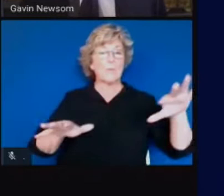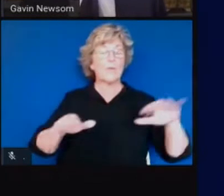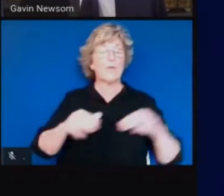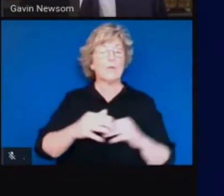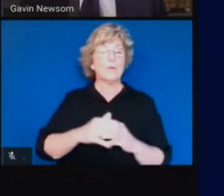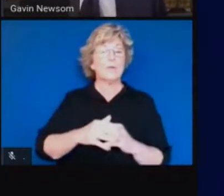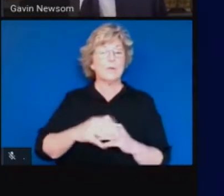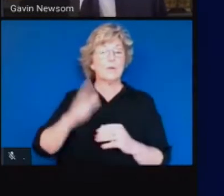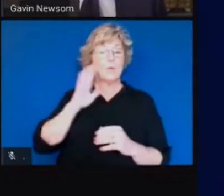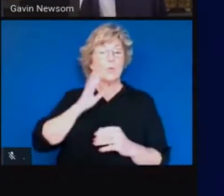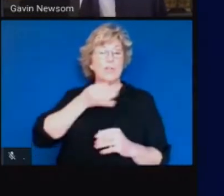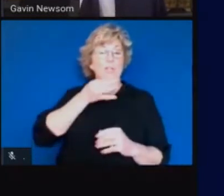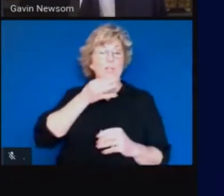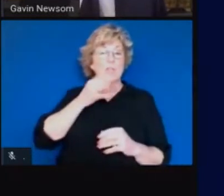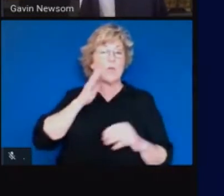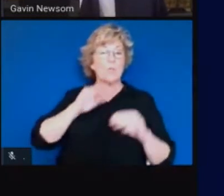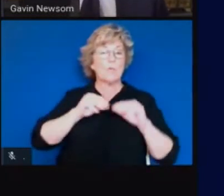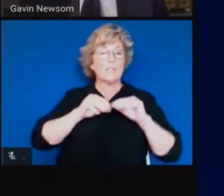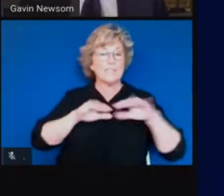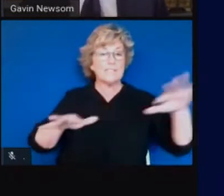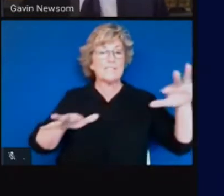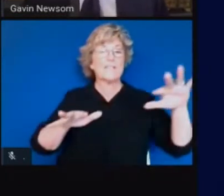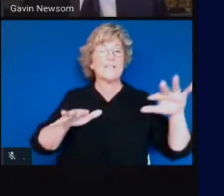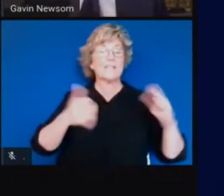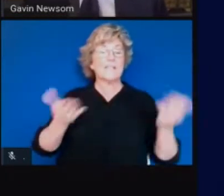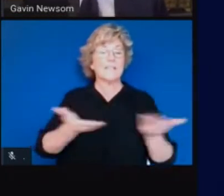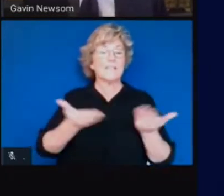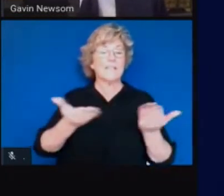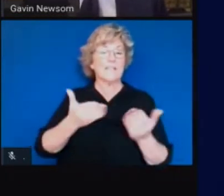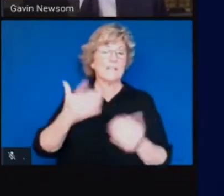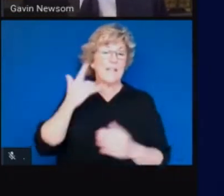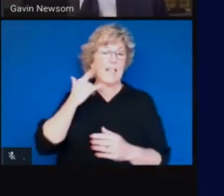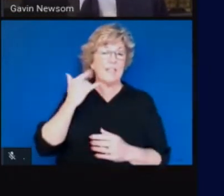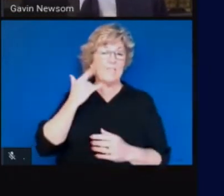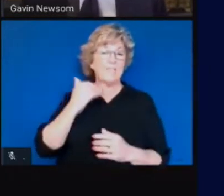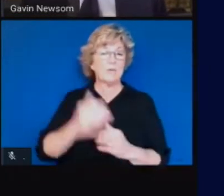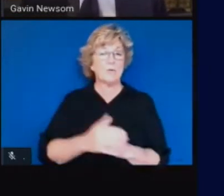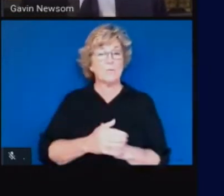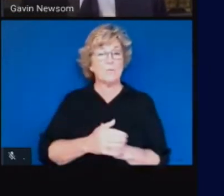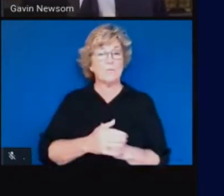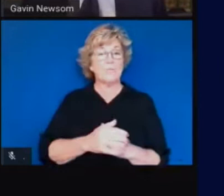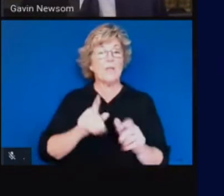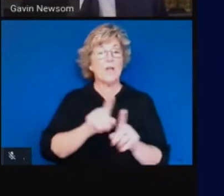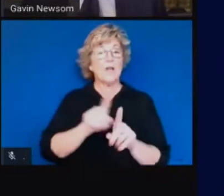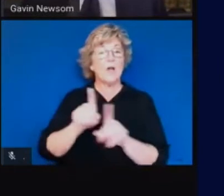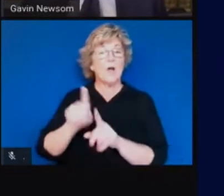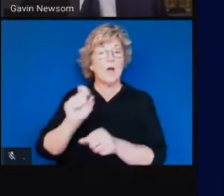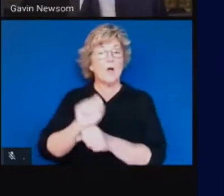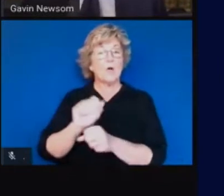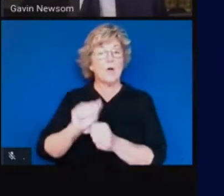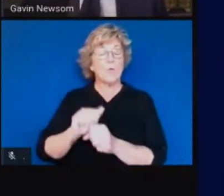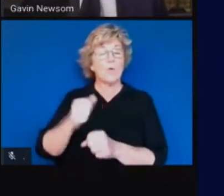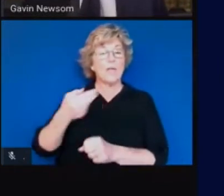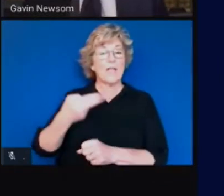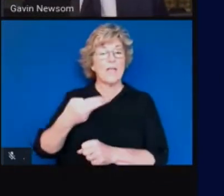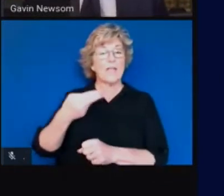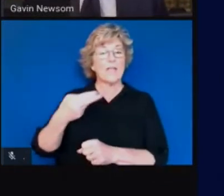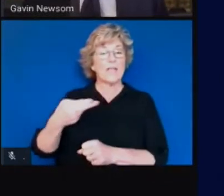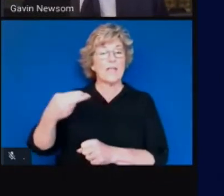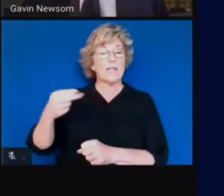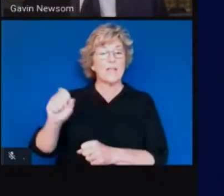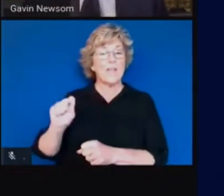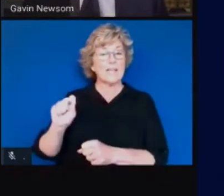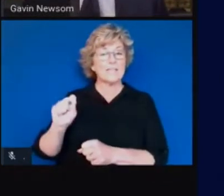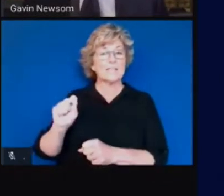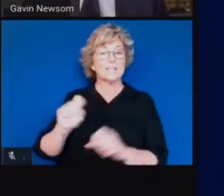but are about to be deployed to critical sites here in the state. We're also working with HHS. We talked yesterday with a